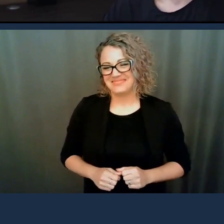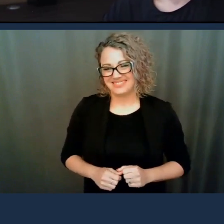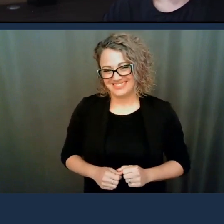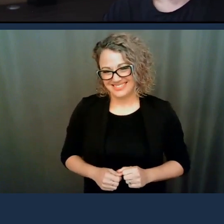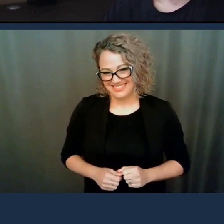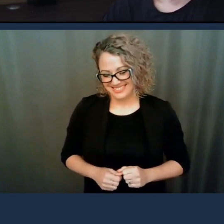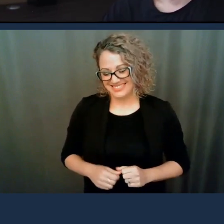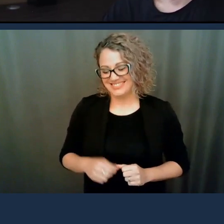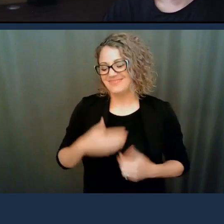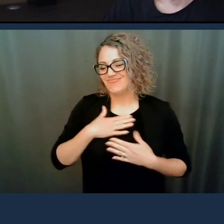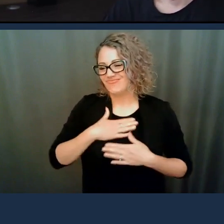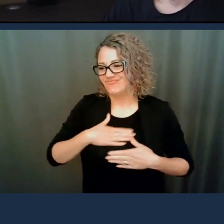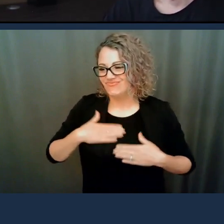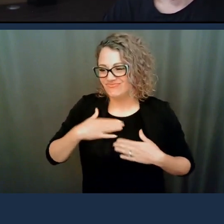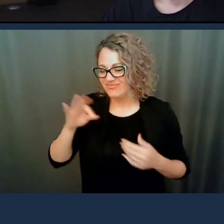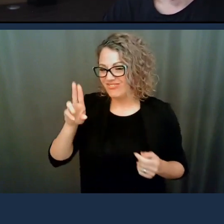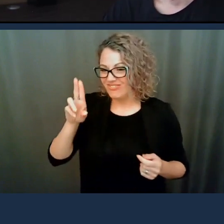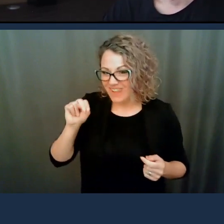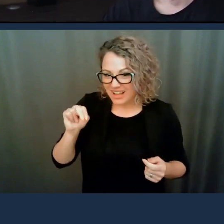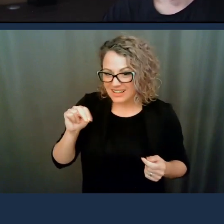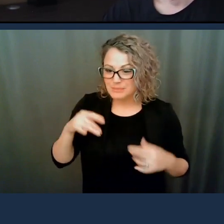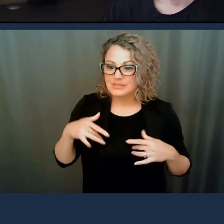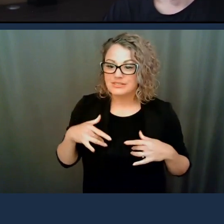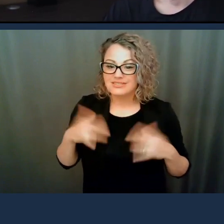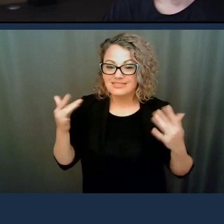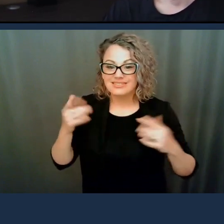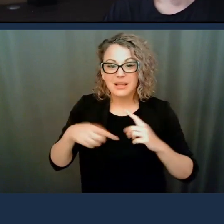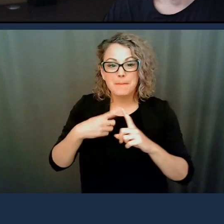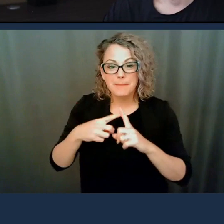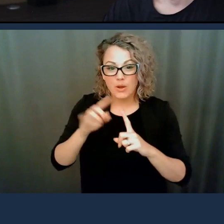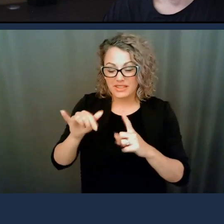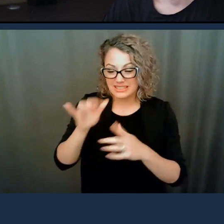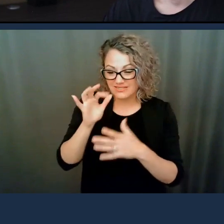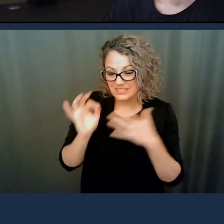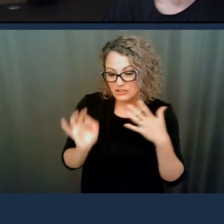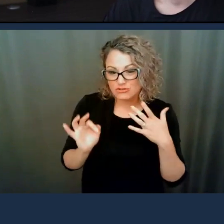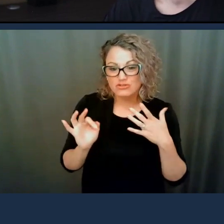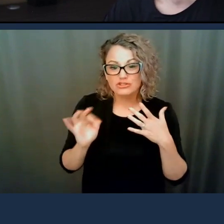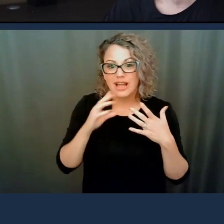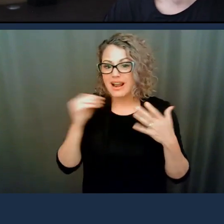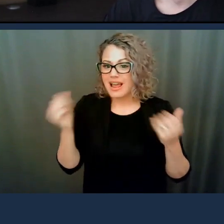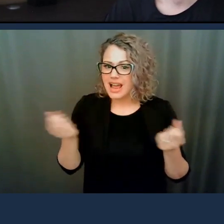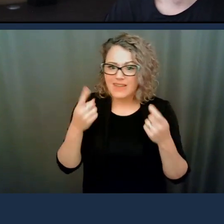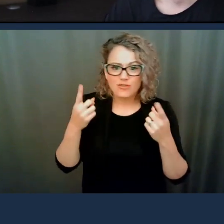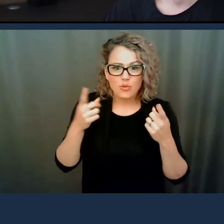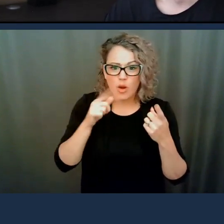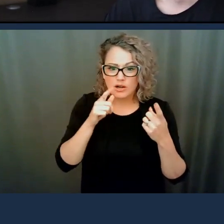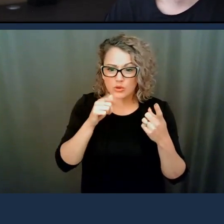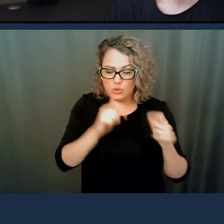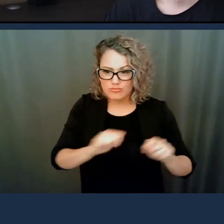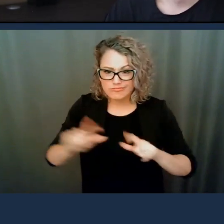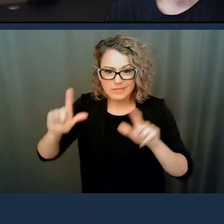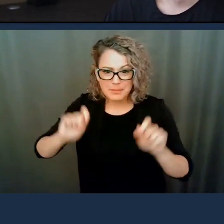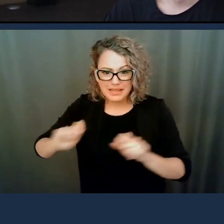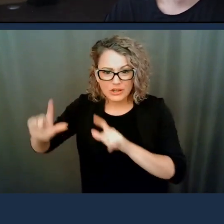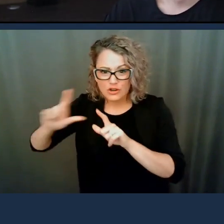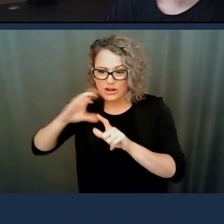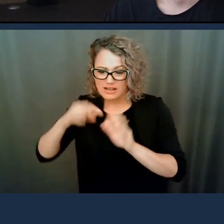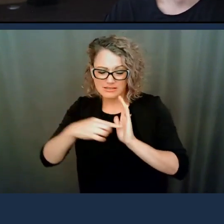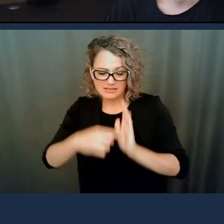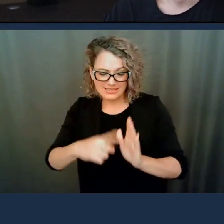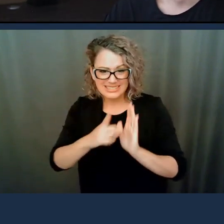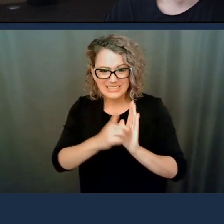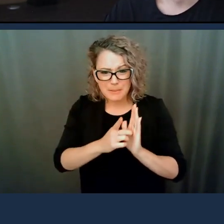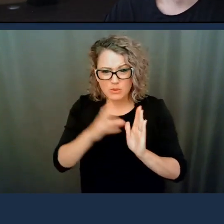This was so much fun, and I'm so excited about all of these features and everyone who came through and all the demos and everyone in the chats, all